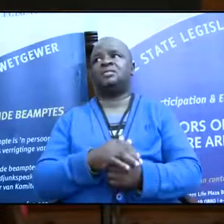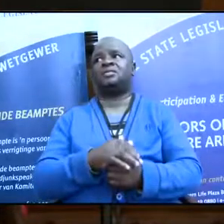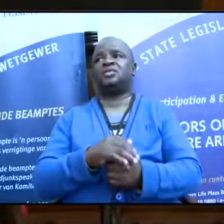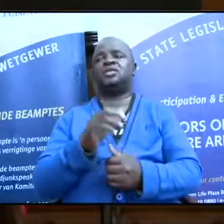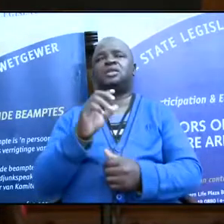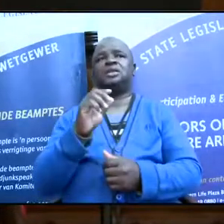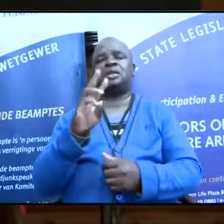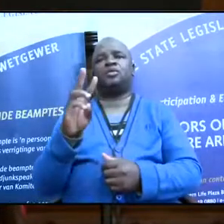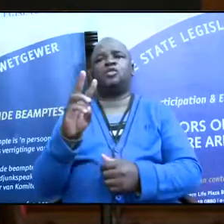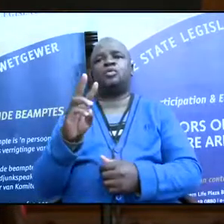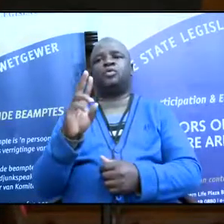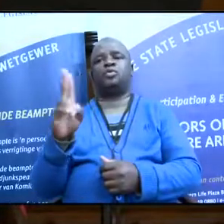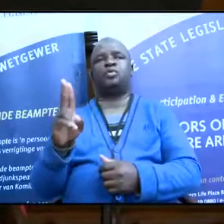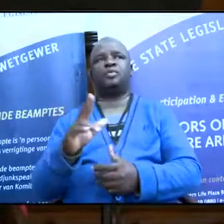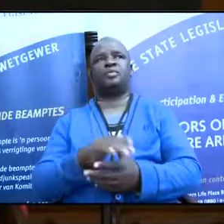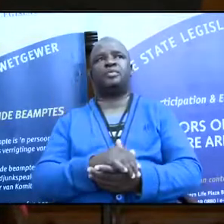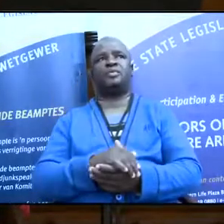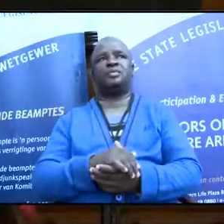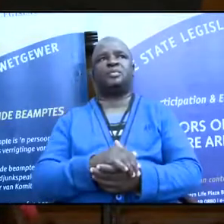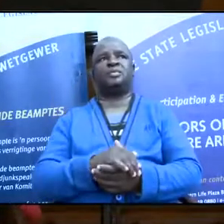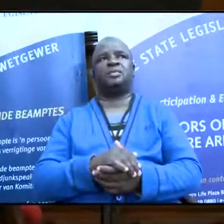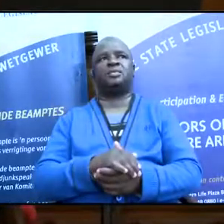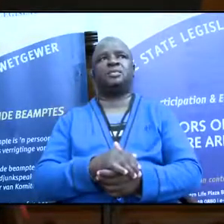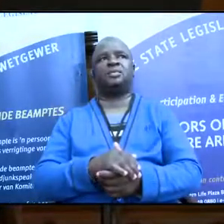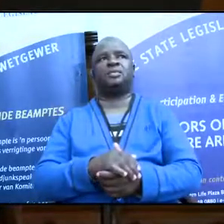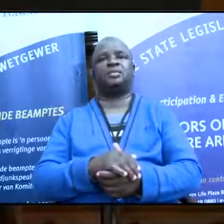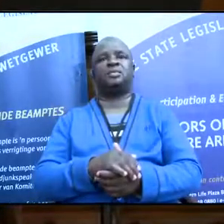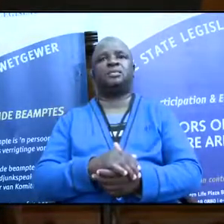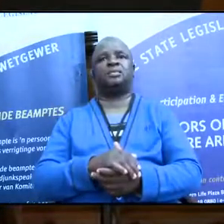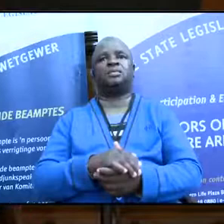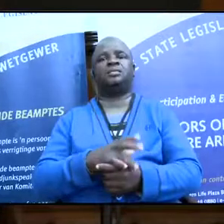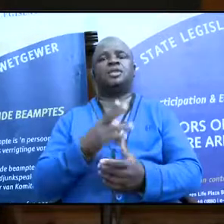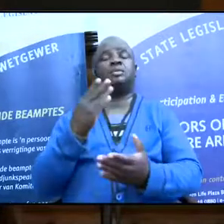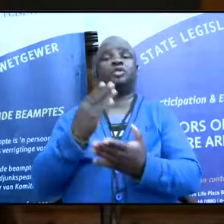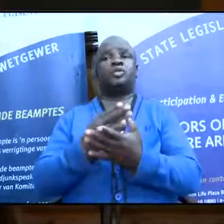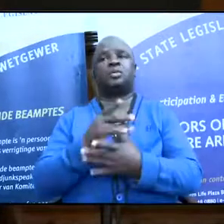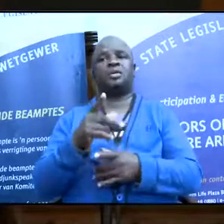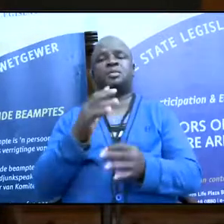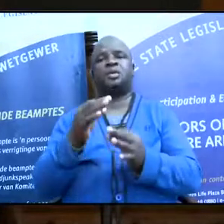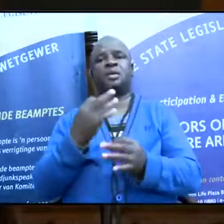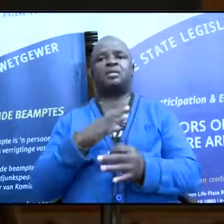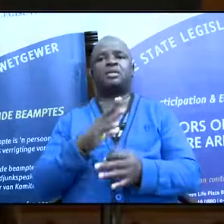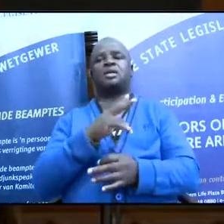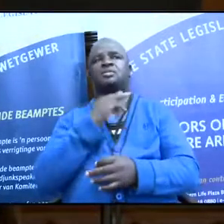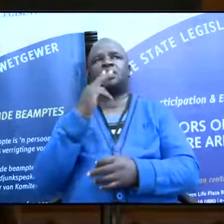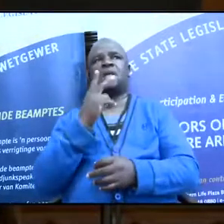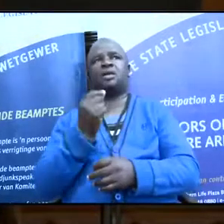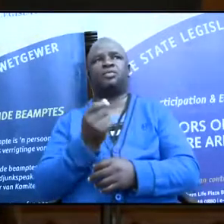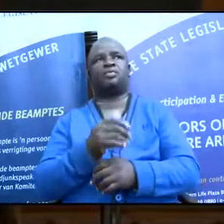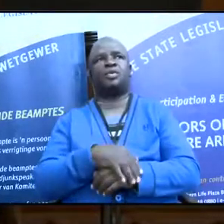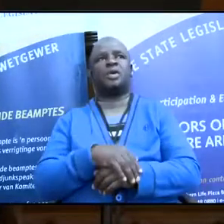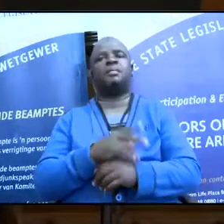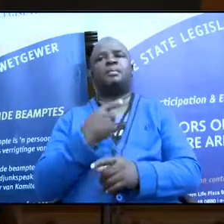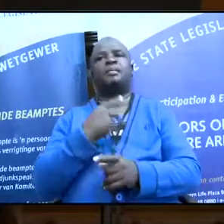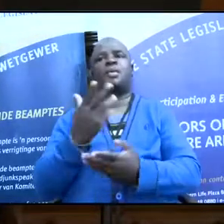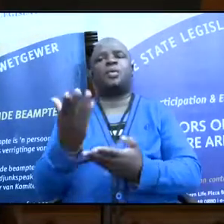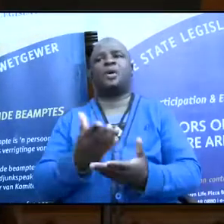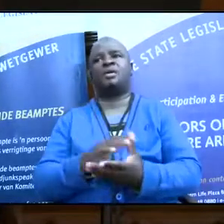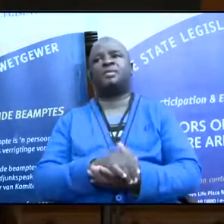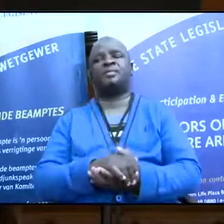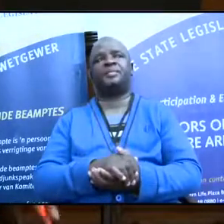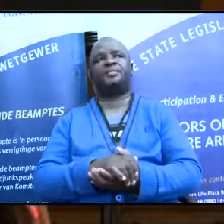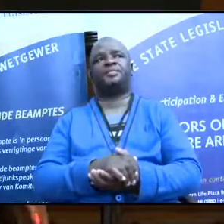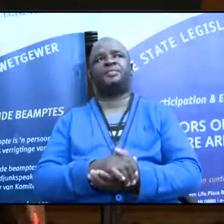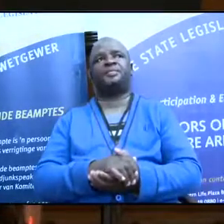w u i'm not sure if somebody can survive but you are also welcome